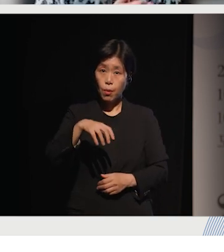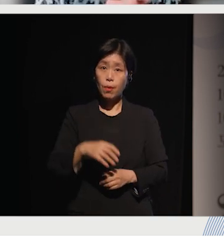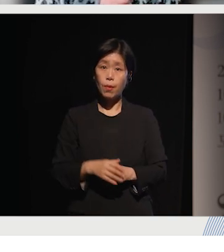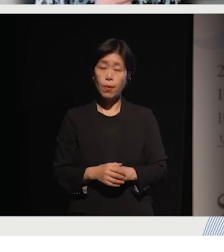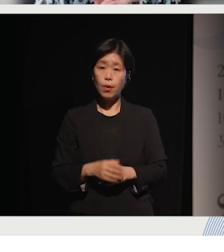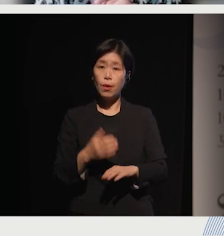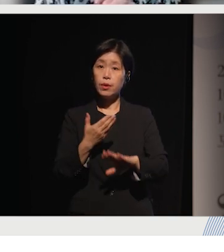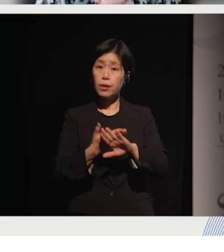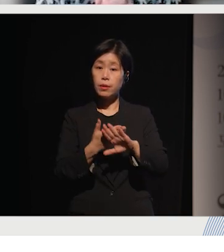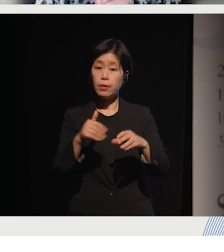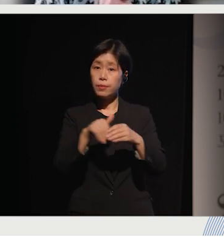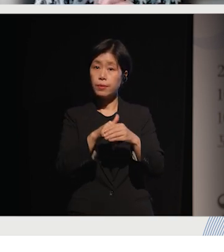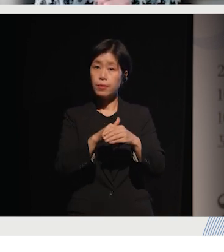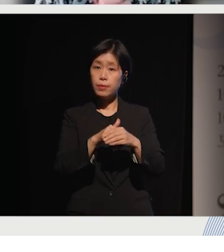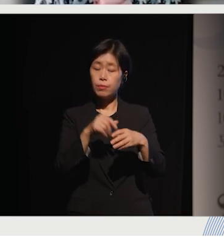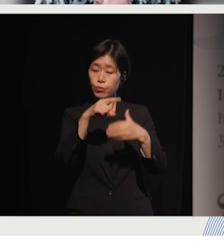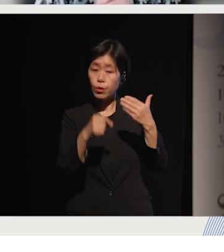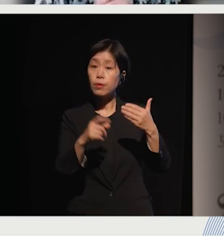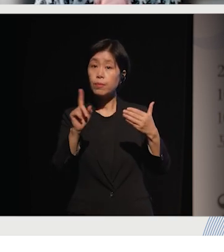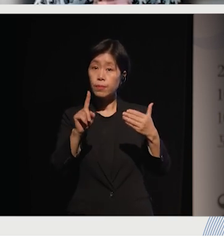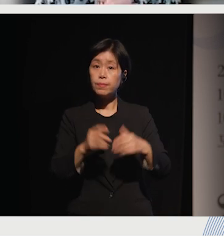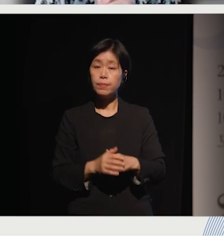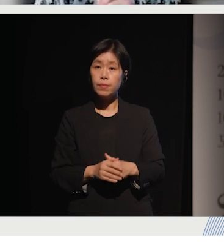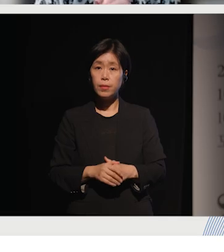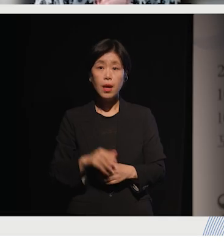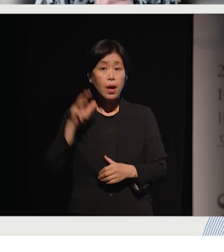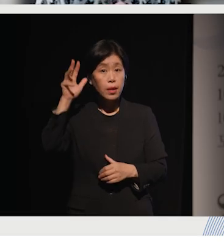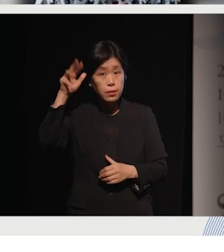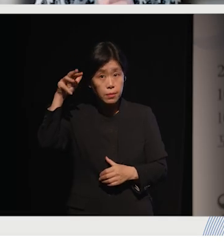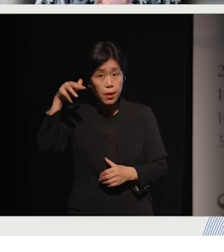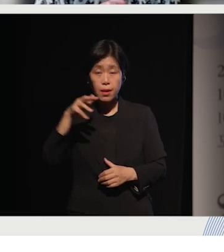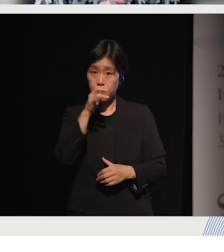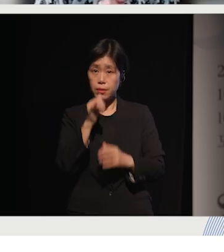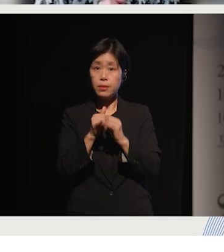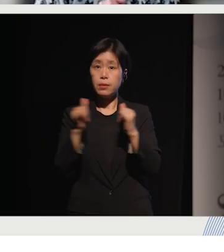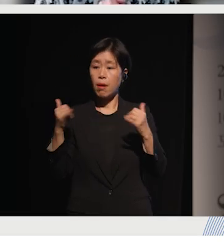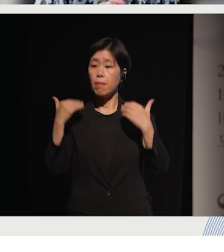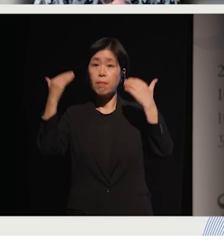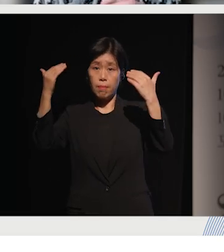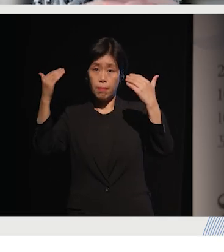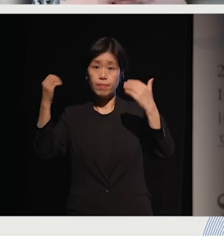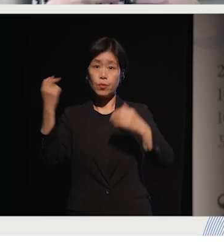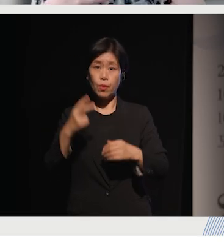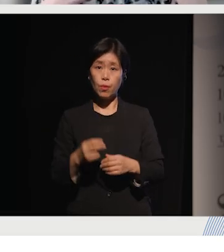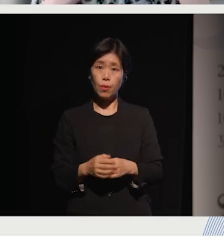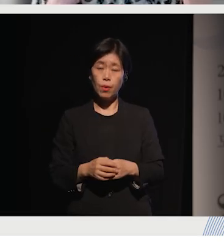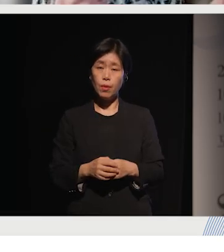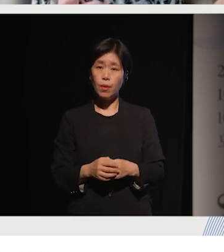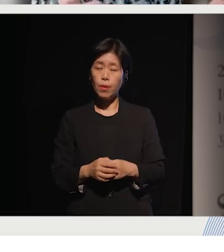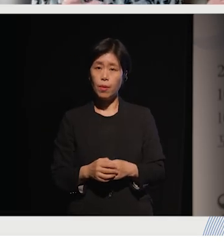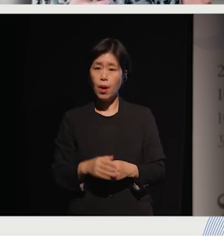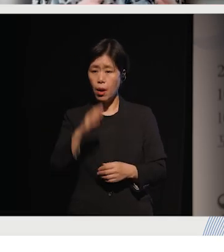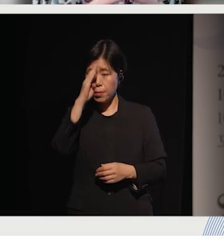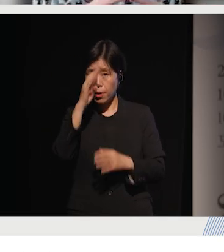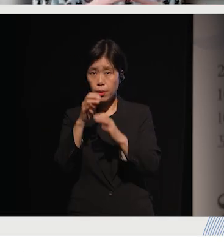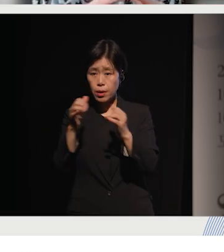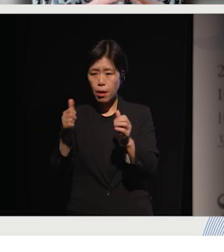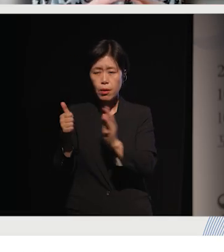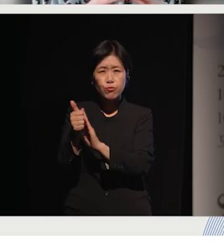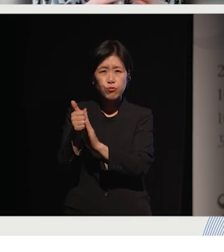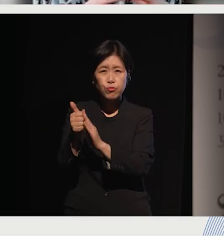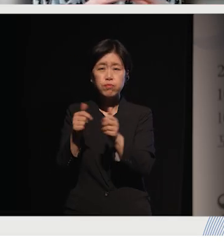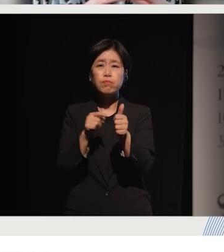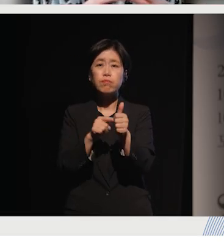is a program primarily designed for adults with dementia and their care partners. There's an image on the